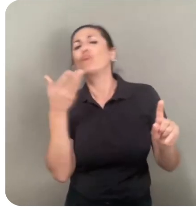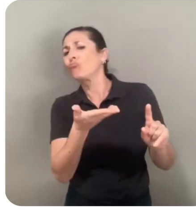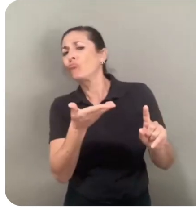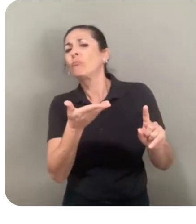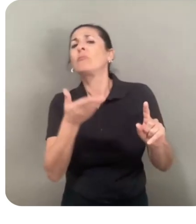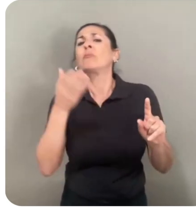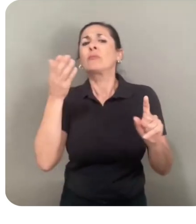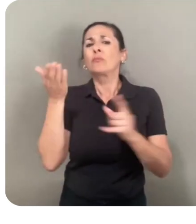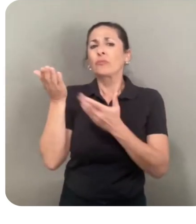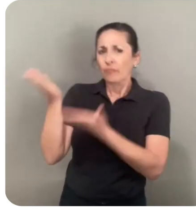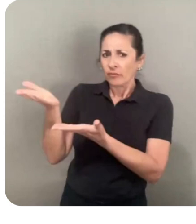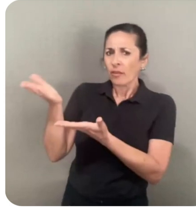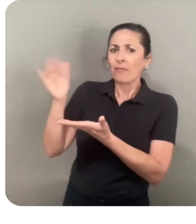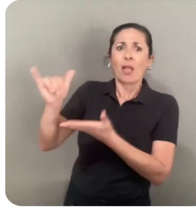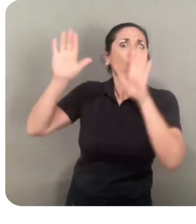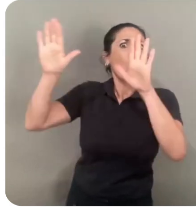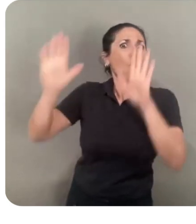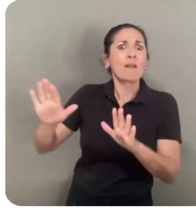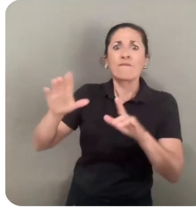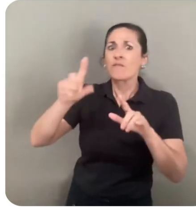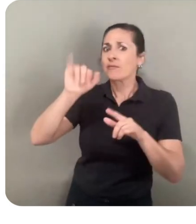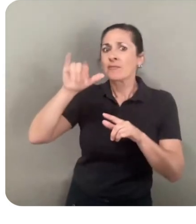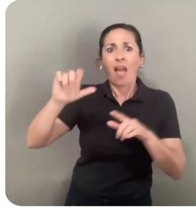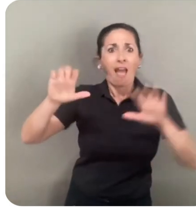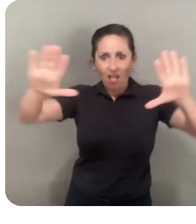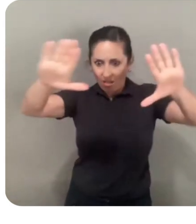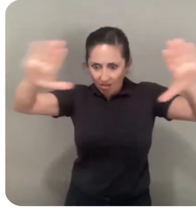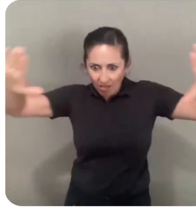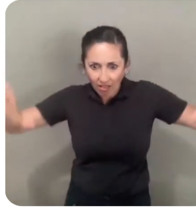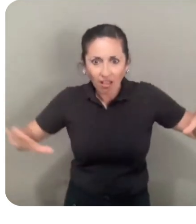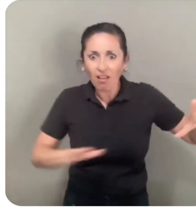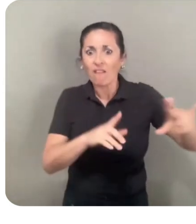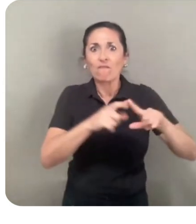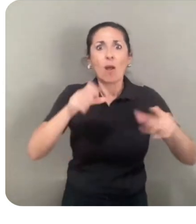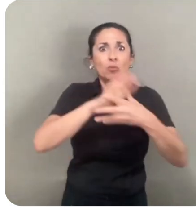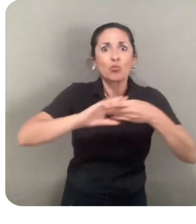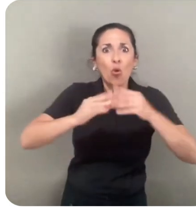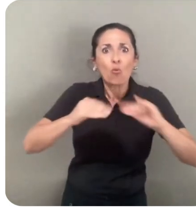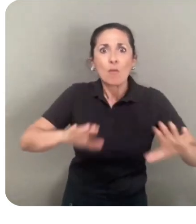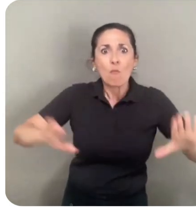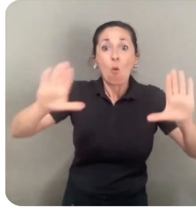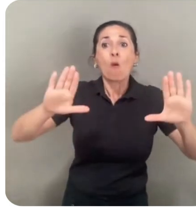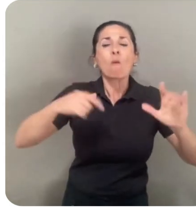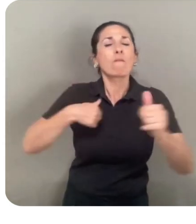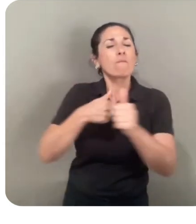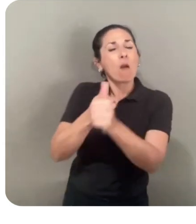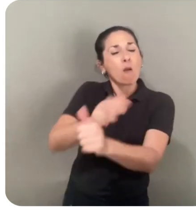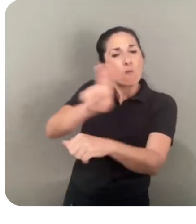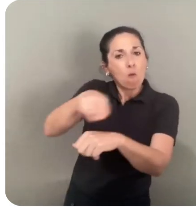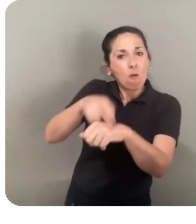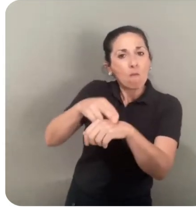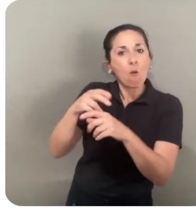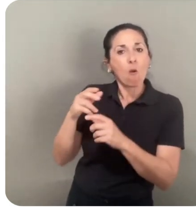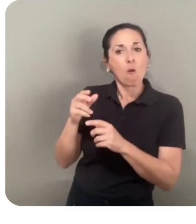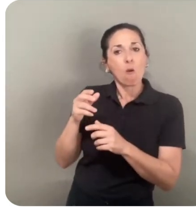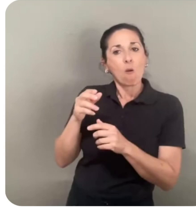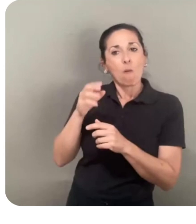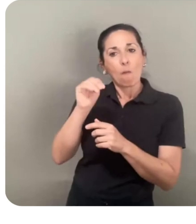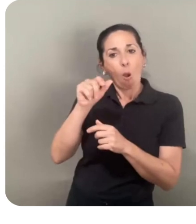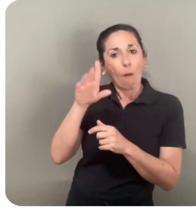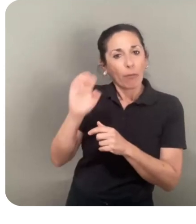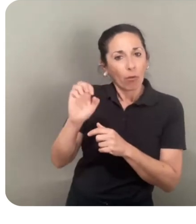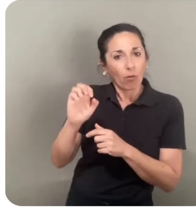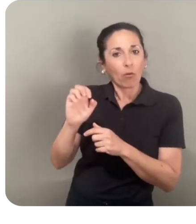a wonderfully crafted tile from a storyboard. We followed our normal mobile game development